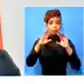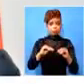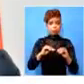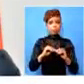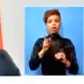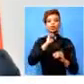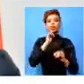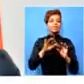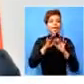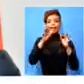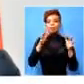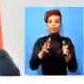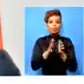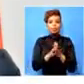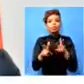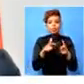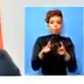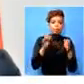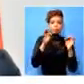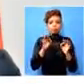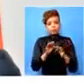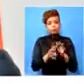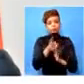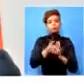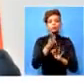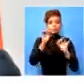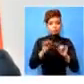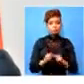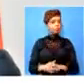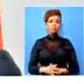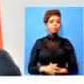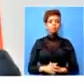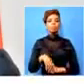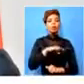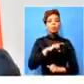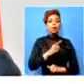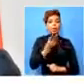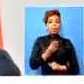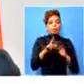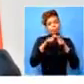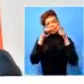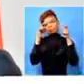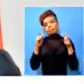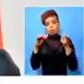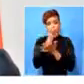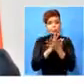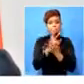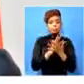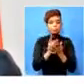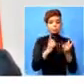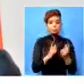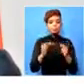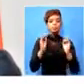Gear managed to go ahead because of the mass mobilization we engaged in. On VBS, again, we